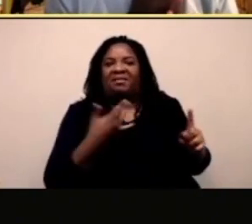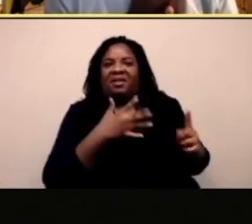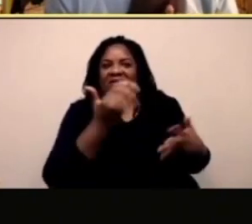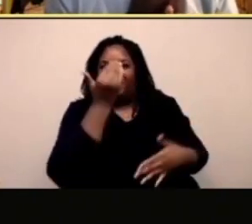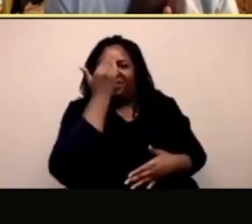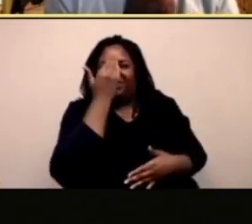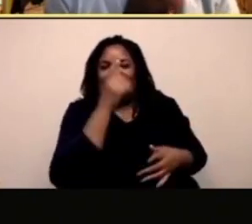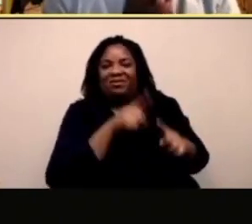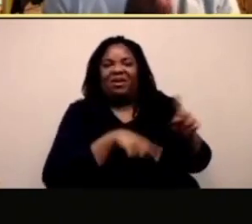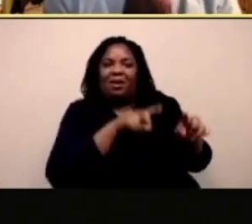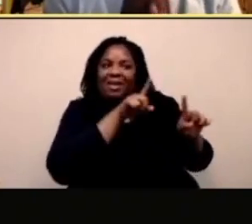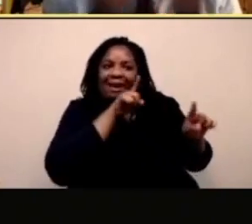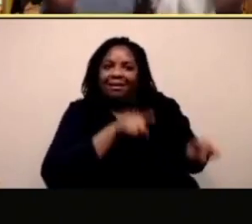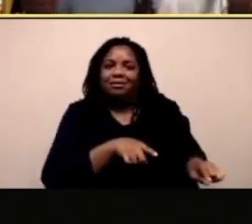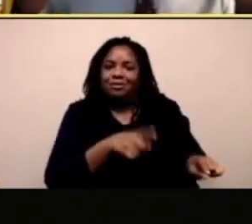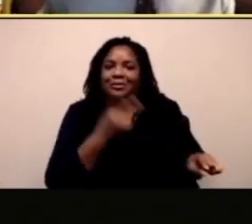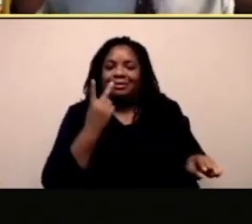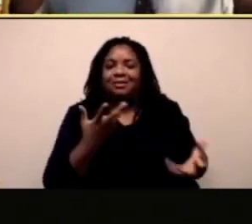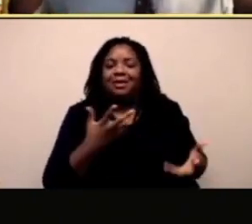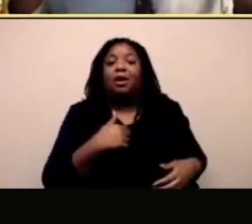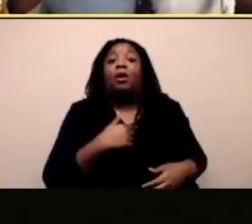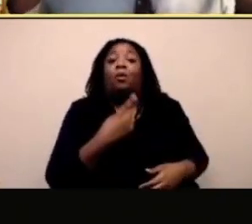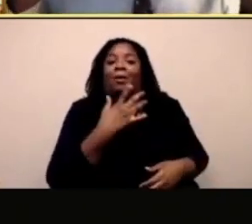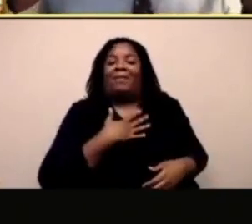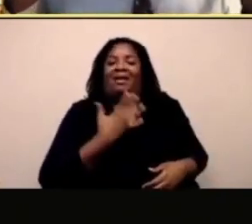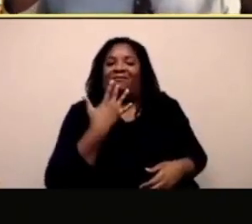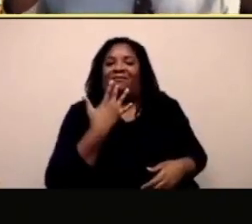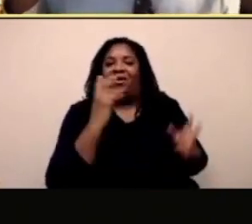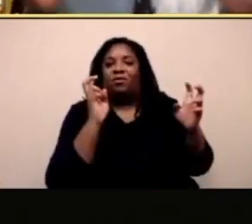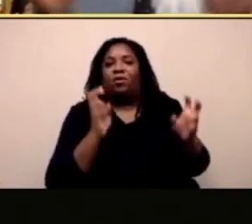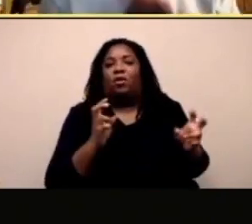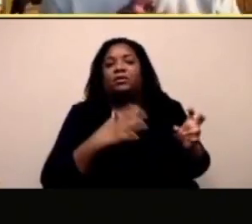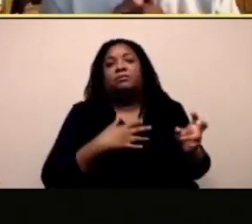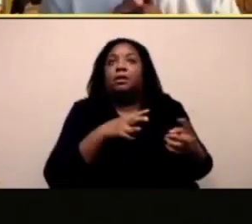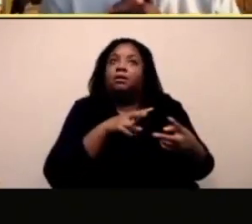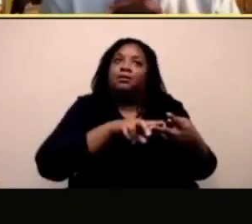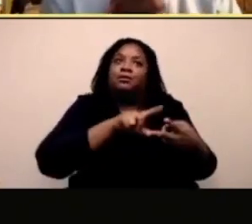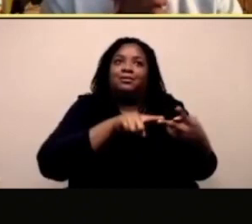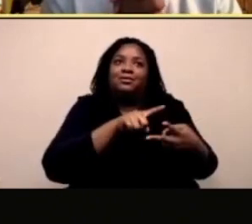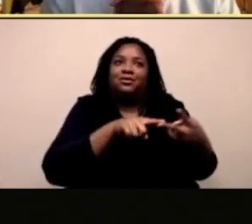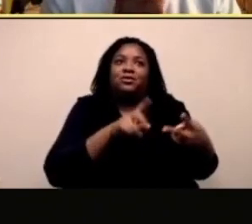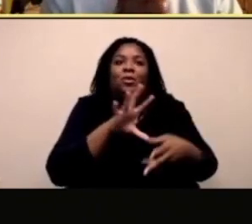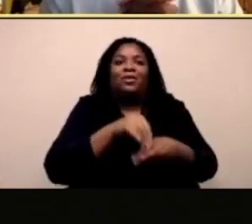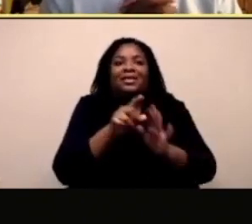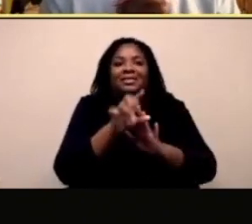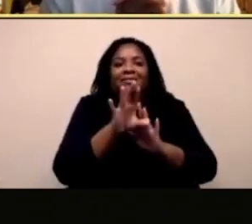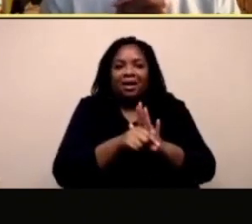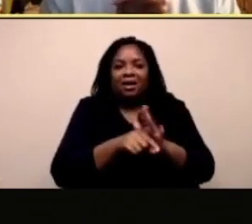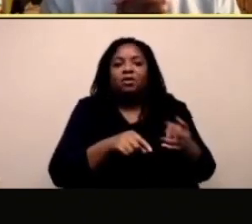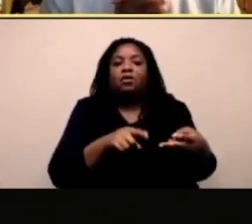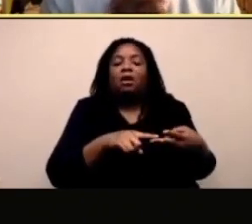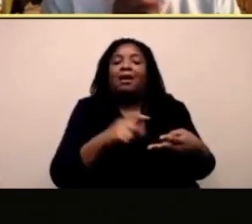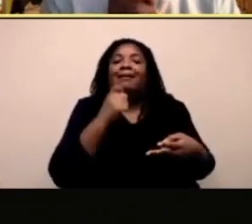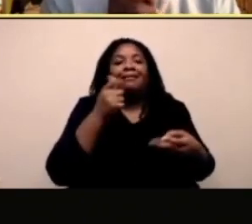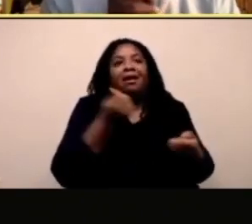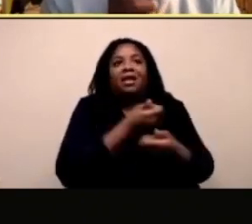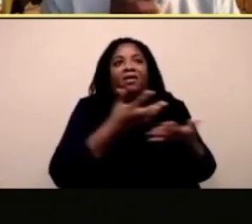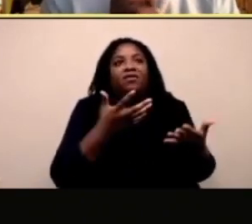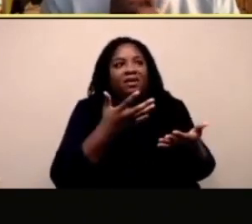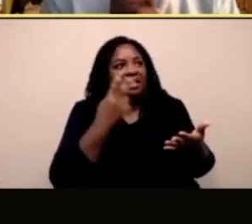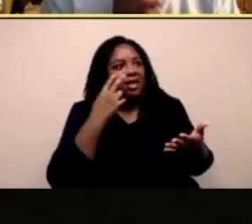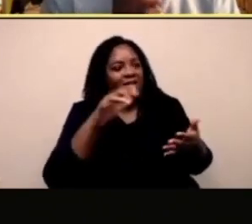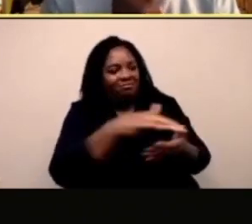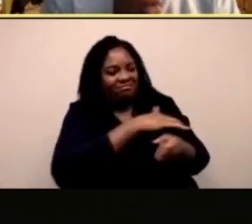these answers. And he's got one of my favorite quotes, one of my two favorite quotes in the background. Not everything that is faced can be changed,